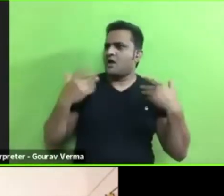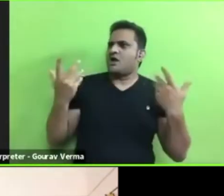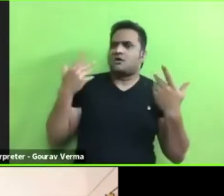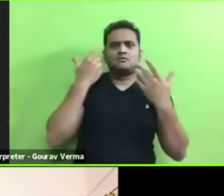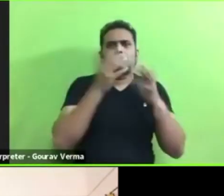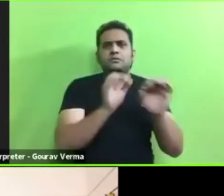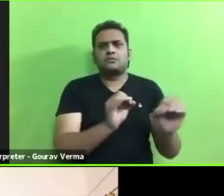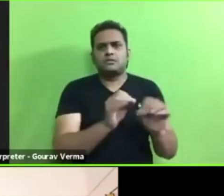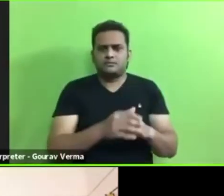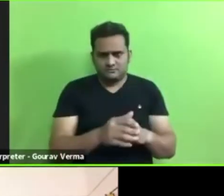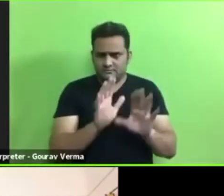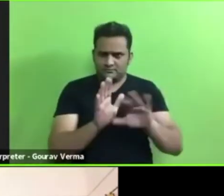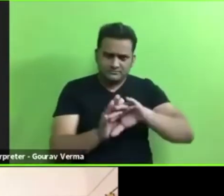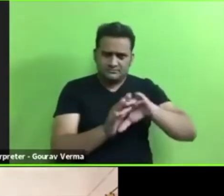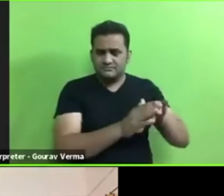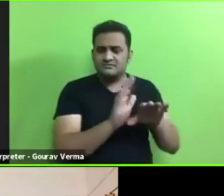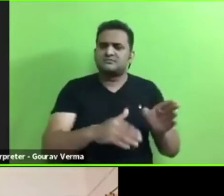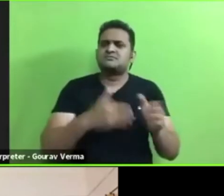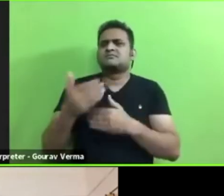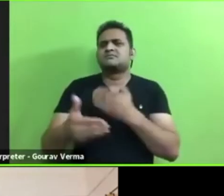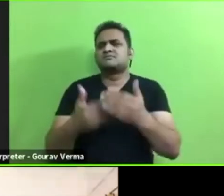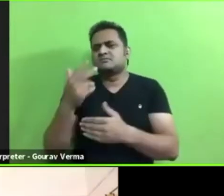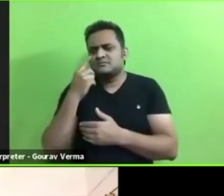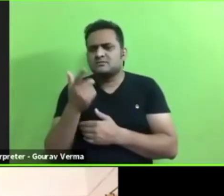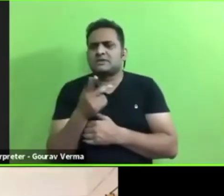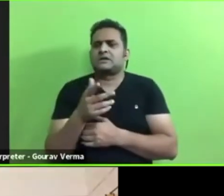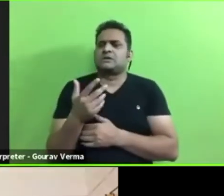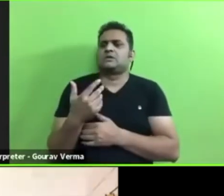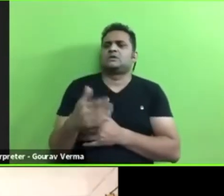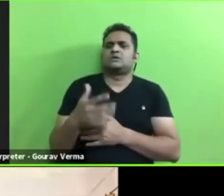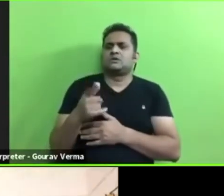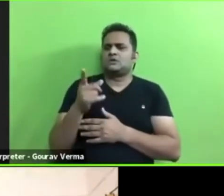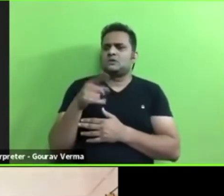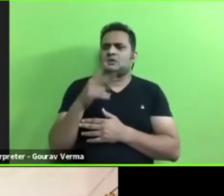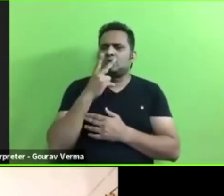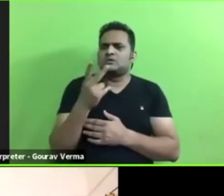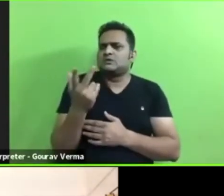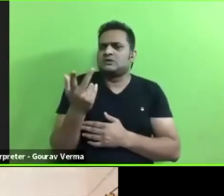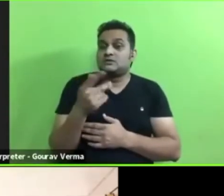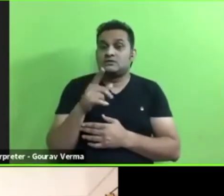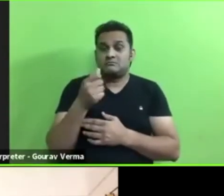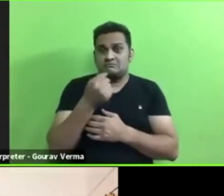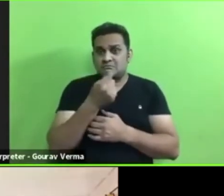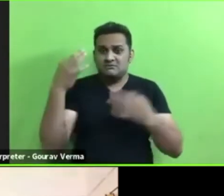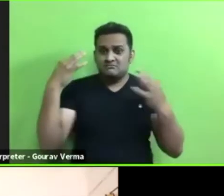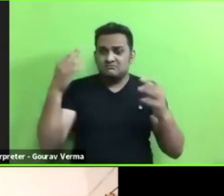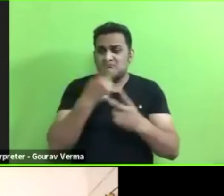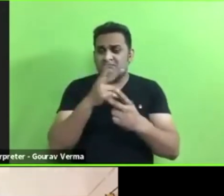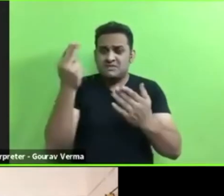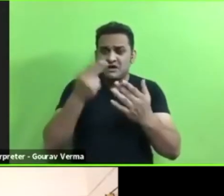you move away from this, that's the most astounding thing that you find. That most art forms that I would